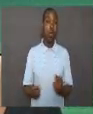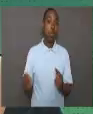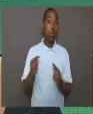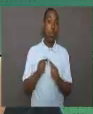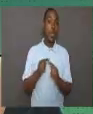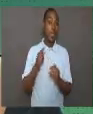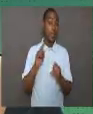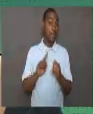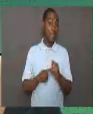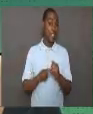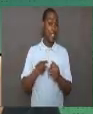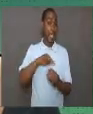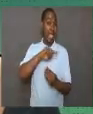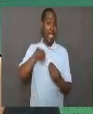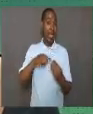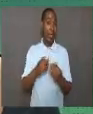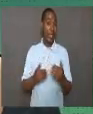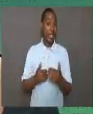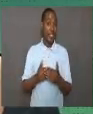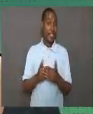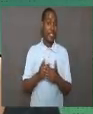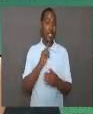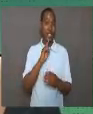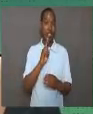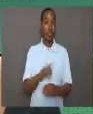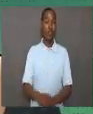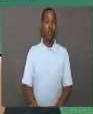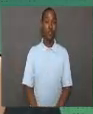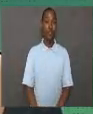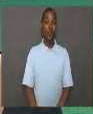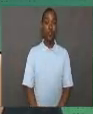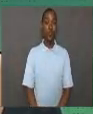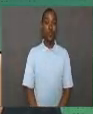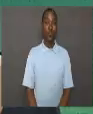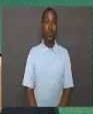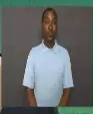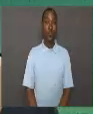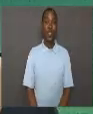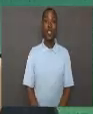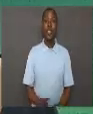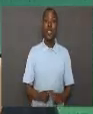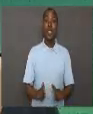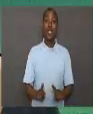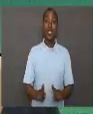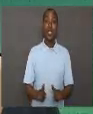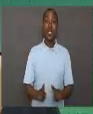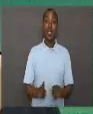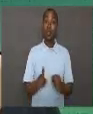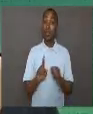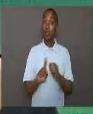of our lesson on the mechanism of breathing. But before we